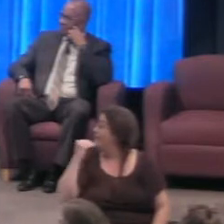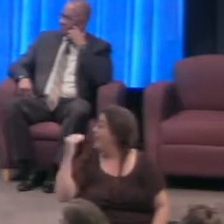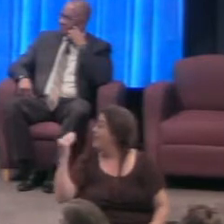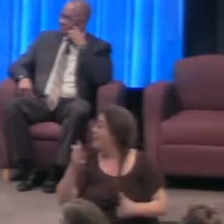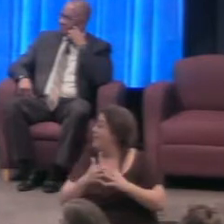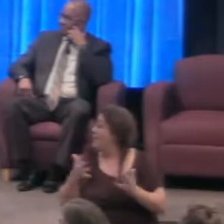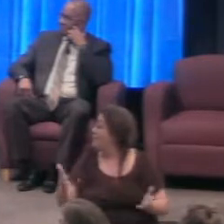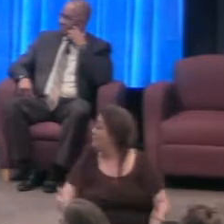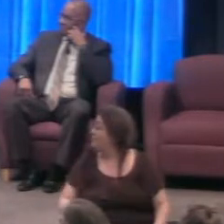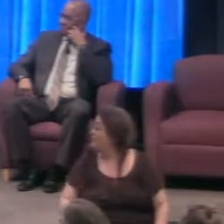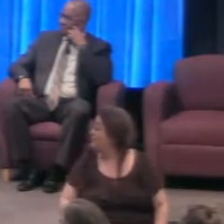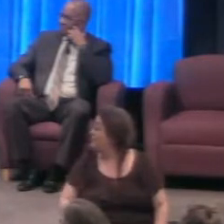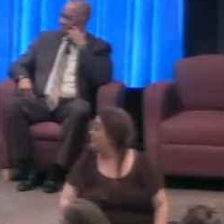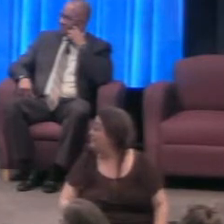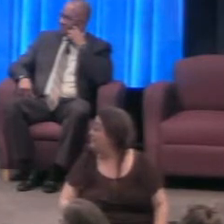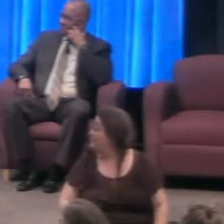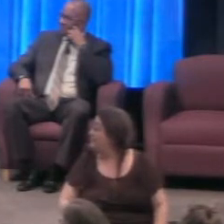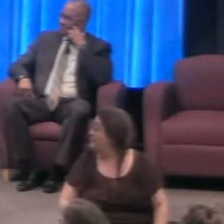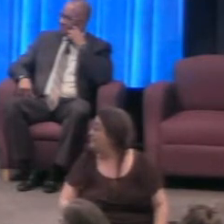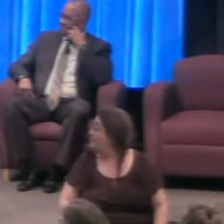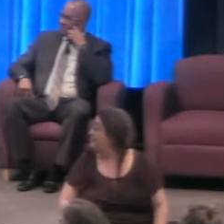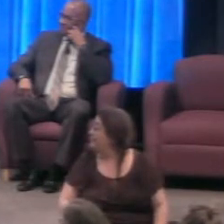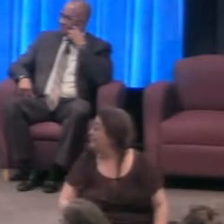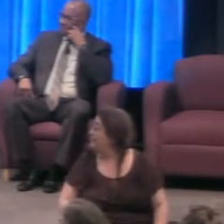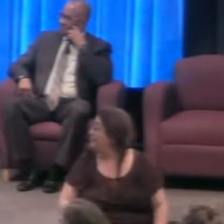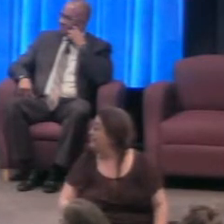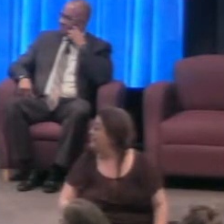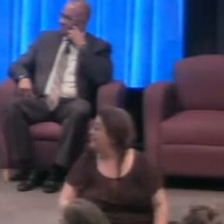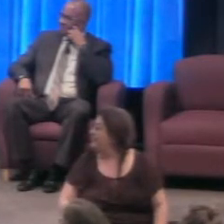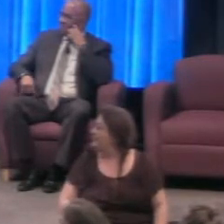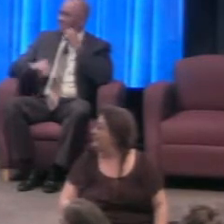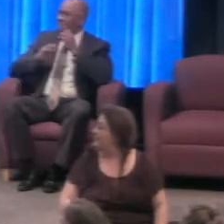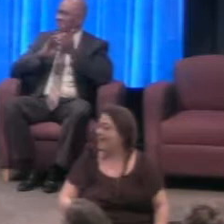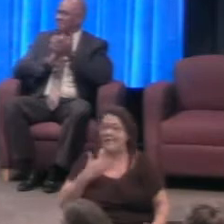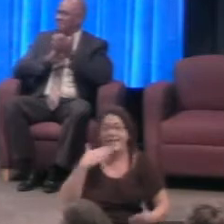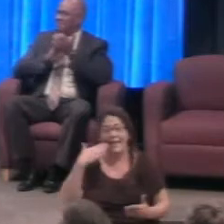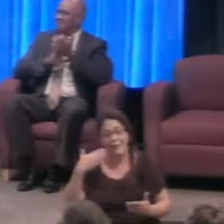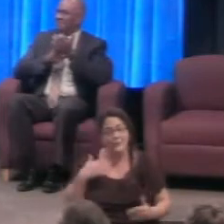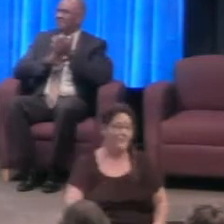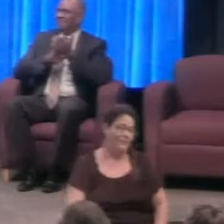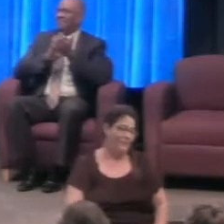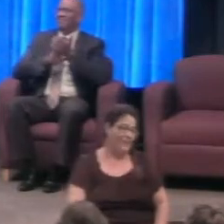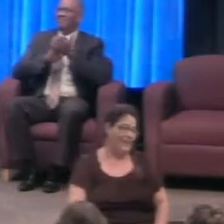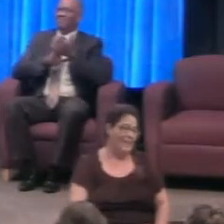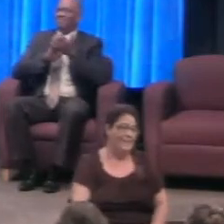much. There you go. You're welcome. Thank you. Thank you.